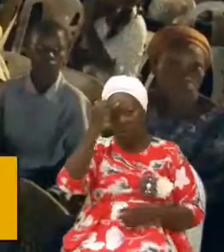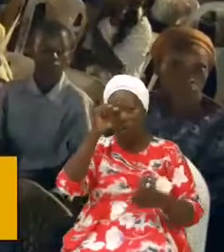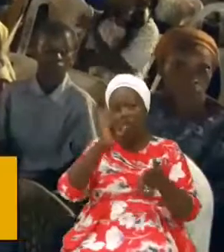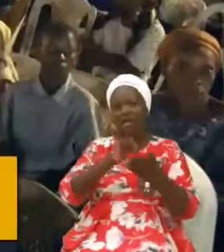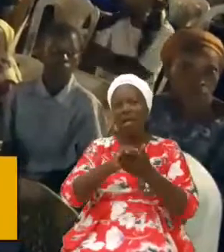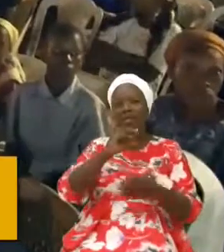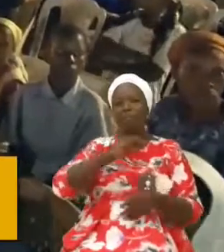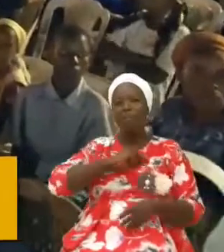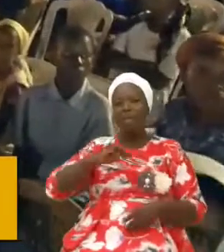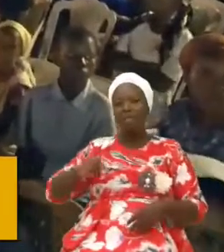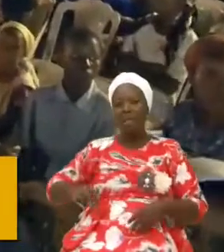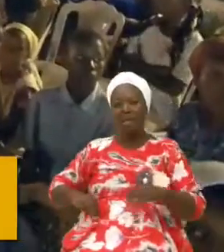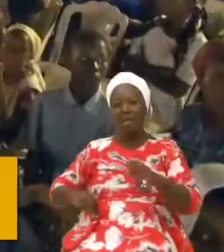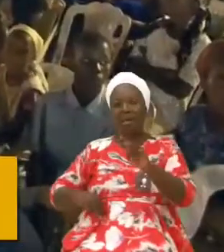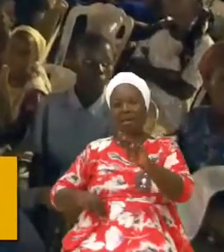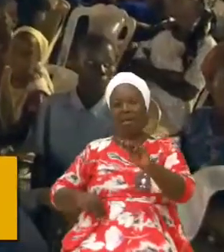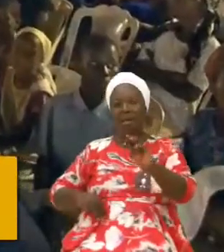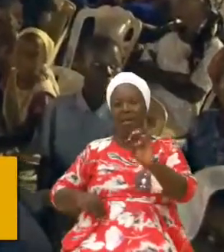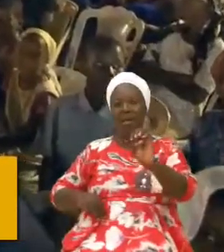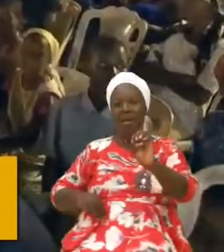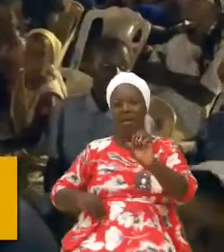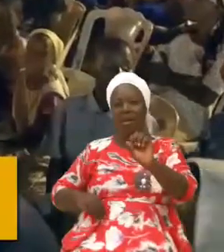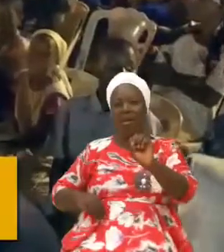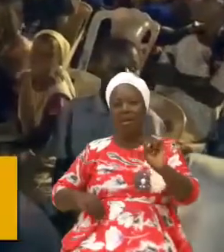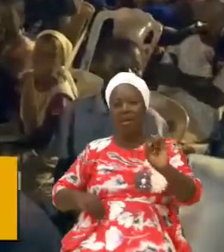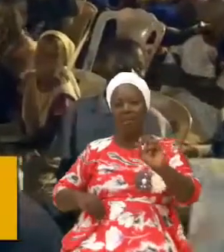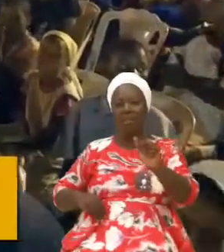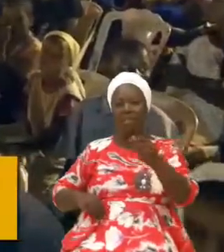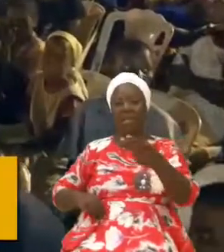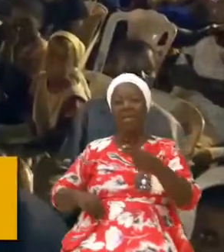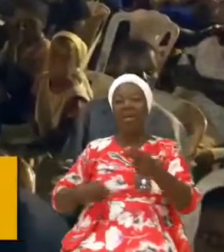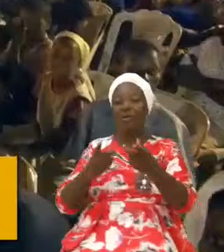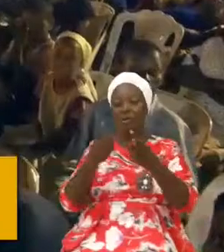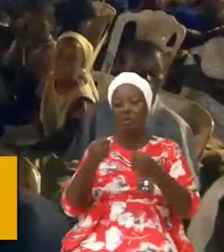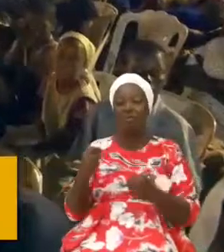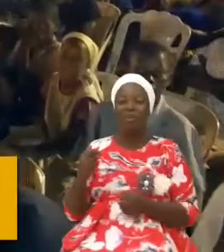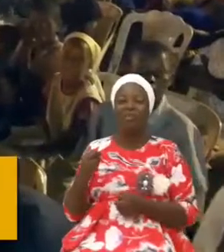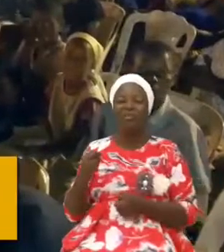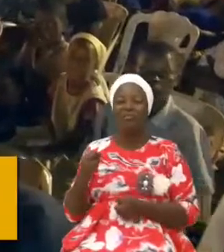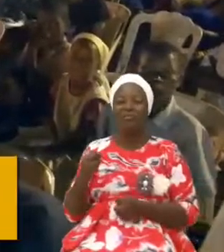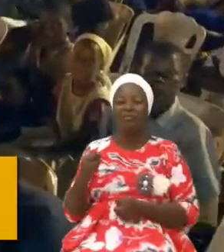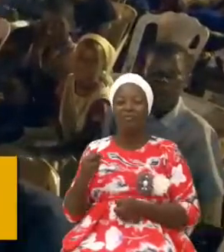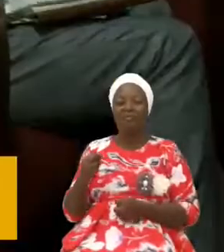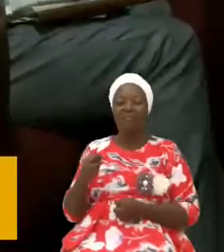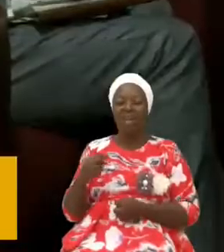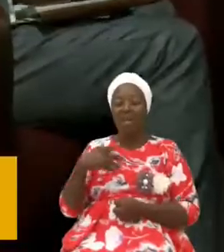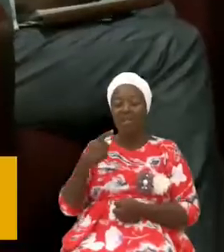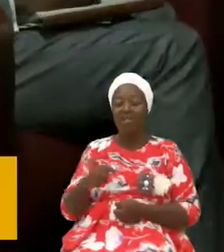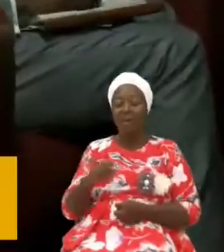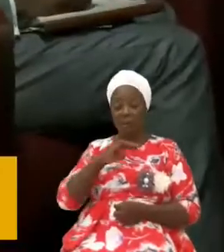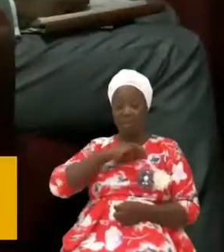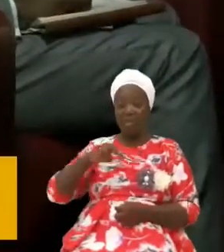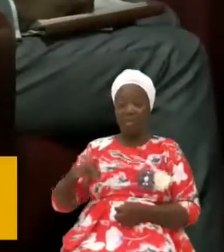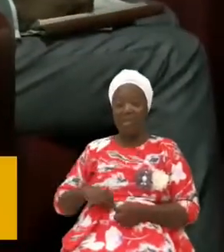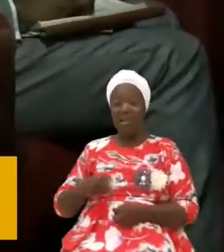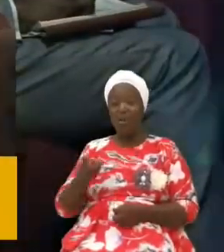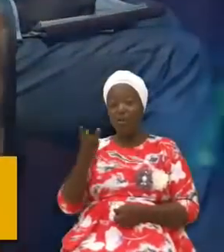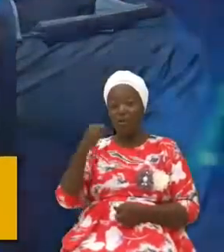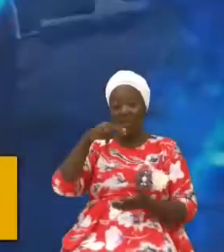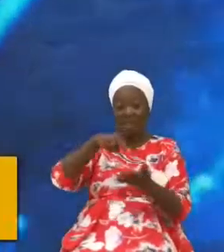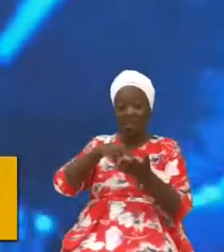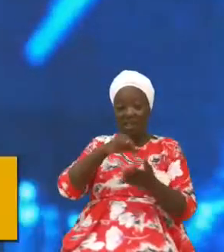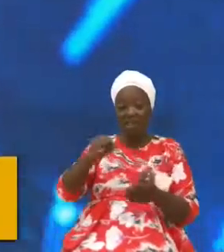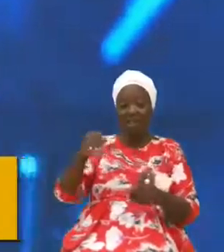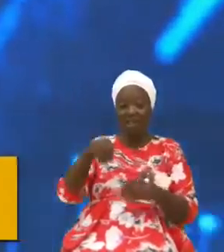unto him, I know that Messiah cometh. I know that Messiah's coming.